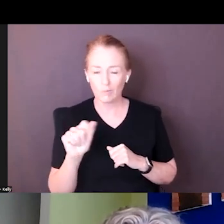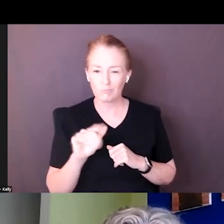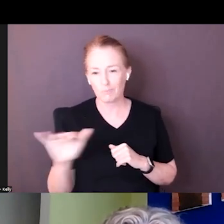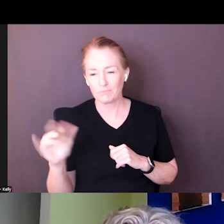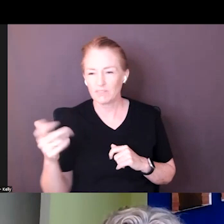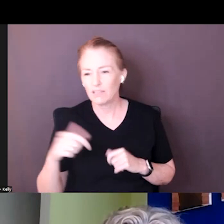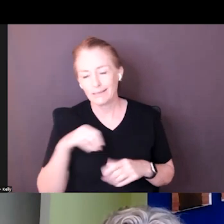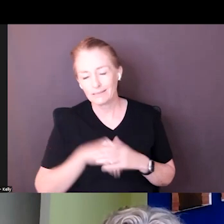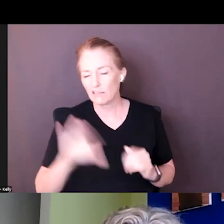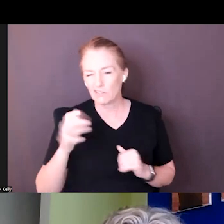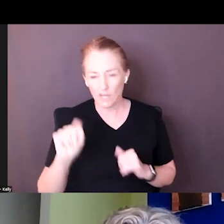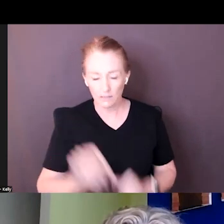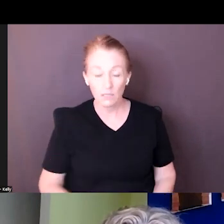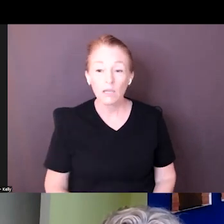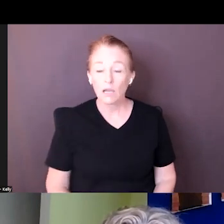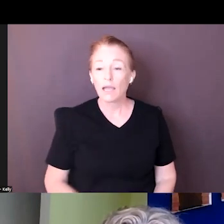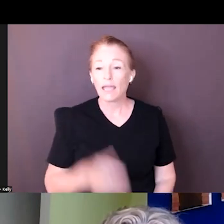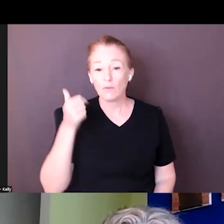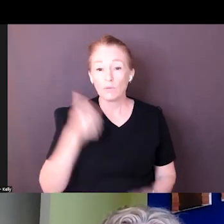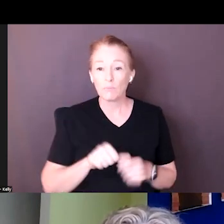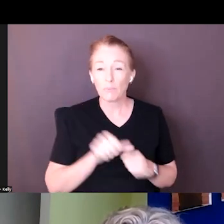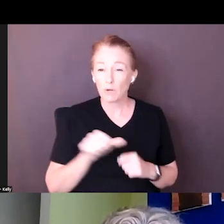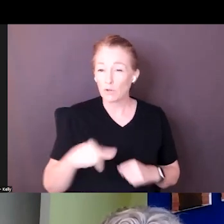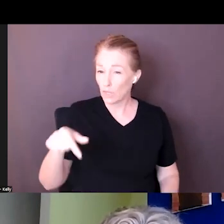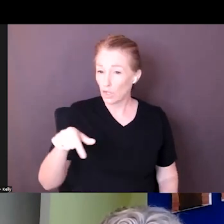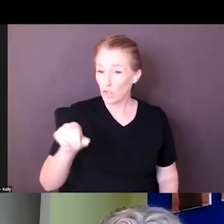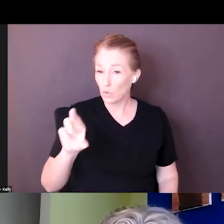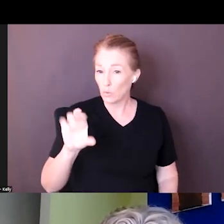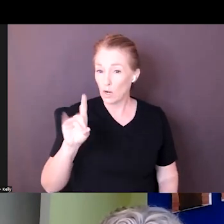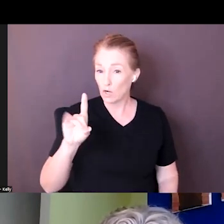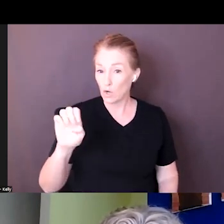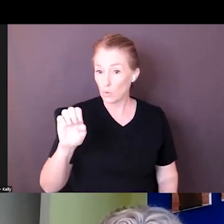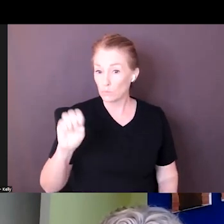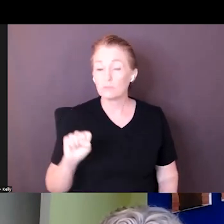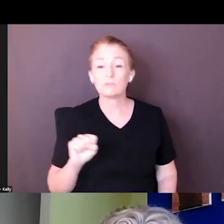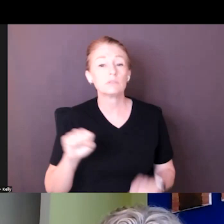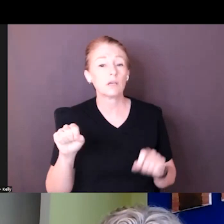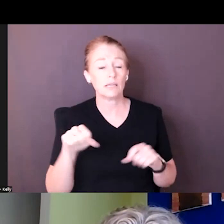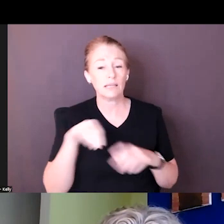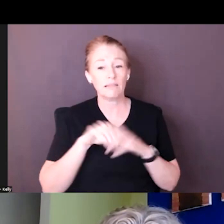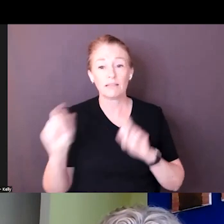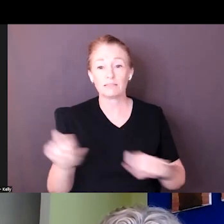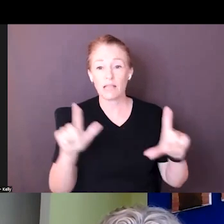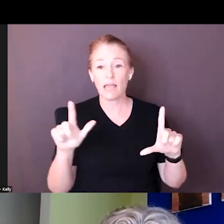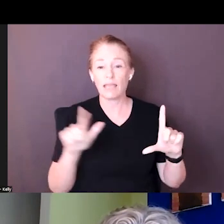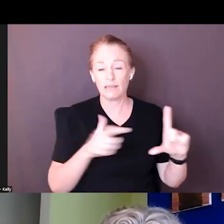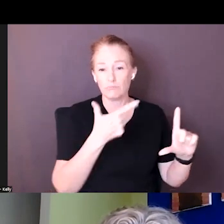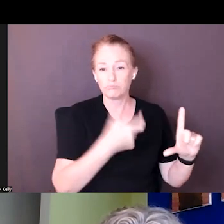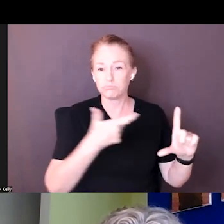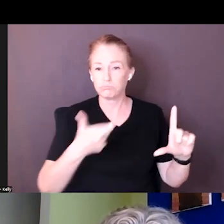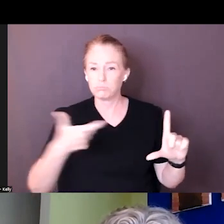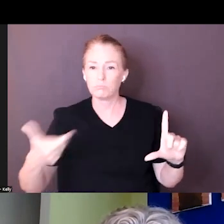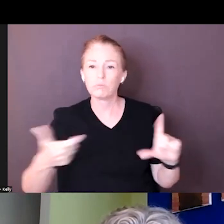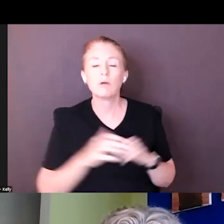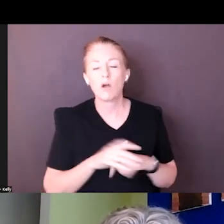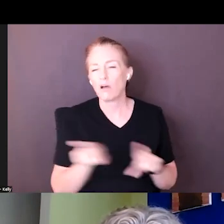go.uab.edu/CSI opioids. And remember, there were those QR codes also in the slide set for where you can find the entry survey.